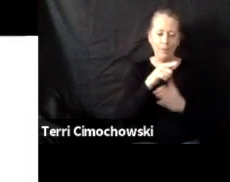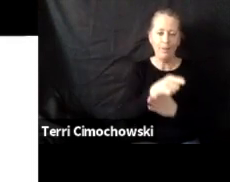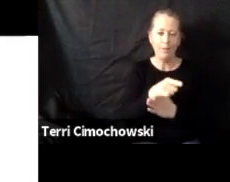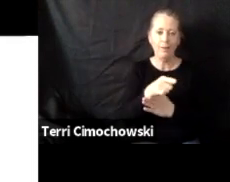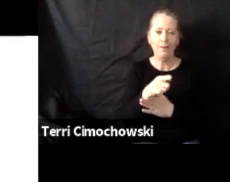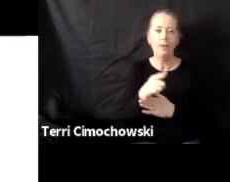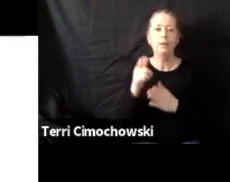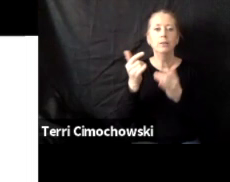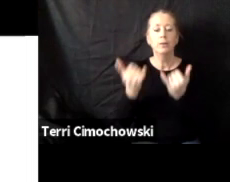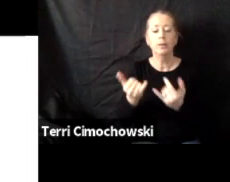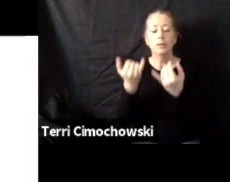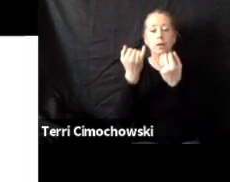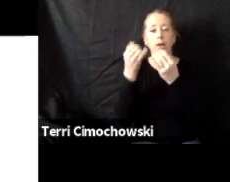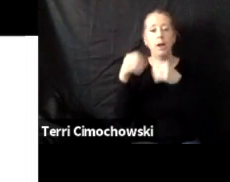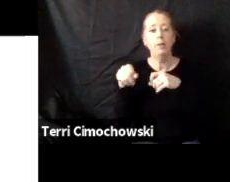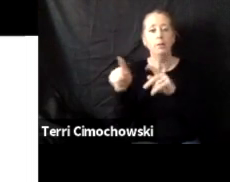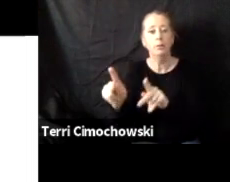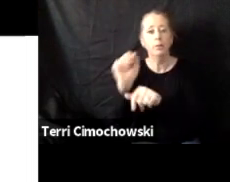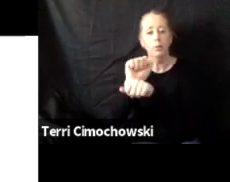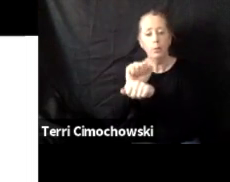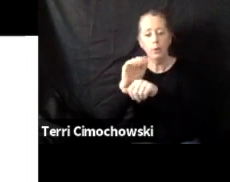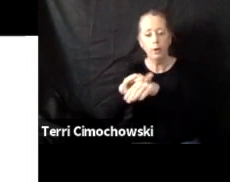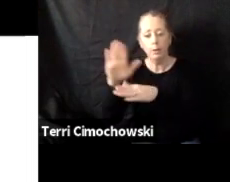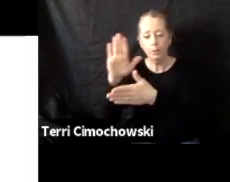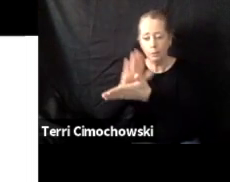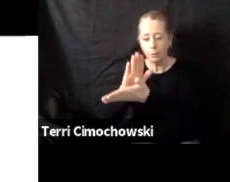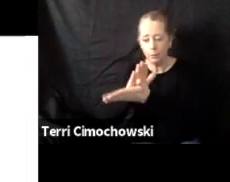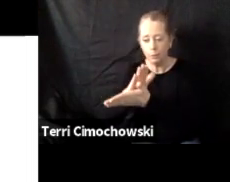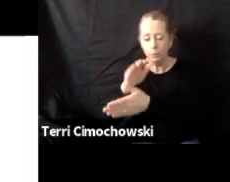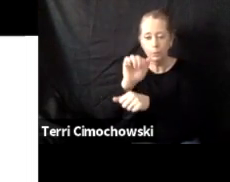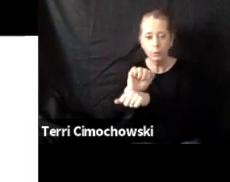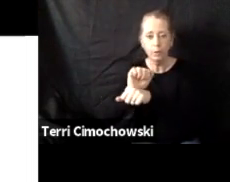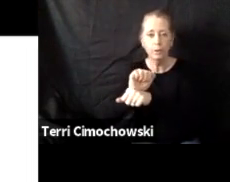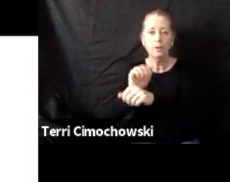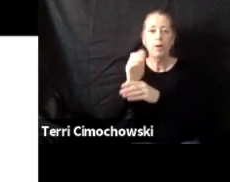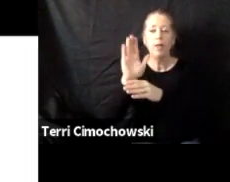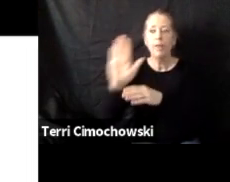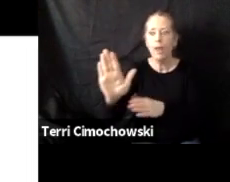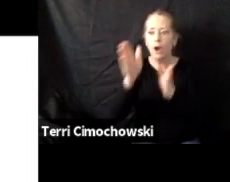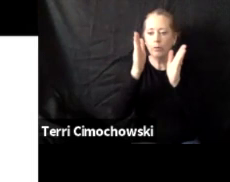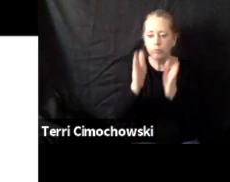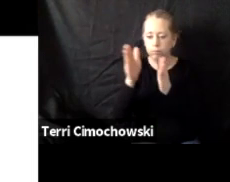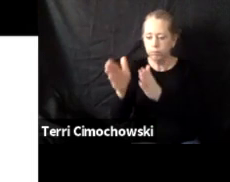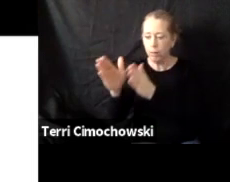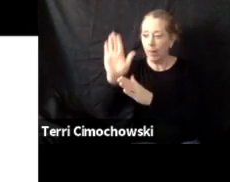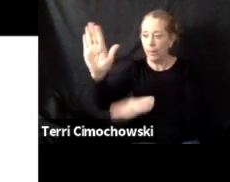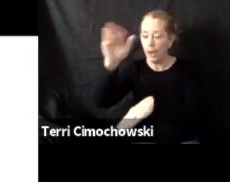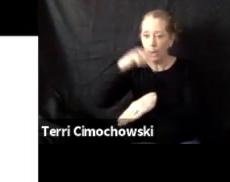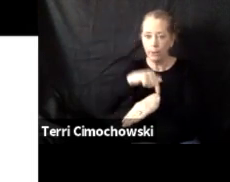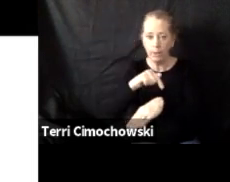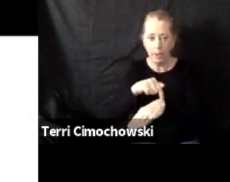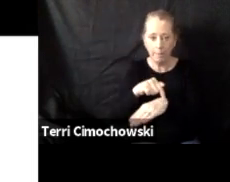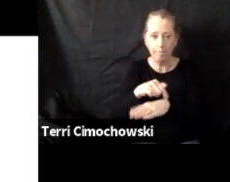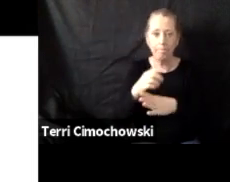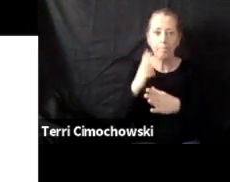opportunity for students to work on their coursework at their own pace and time. It's going to really be based on